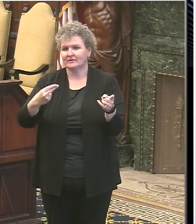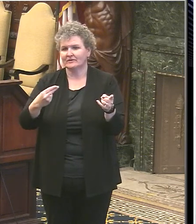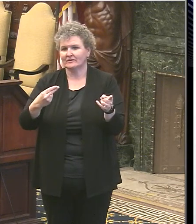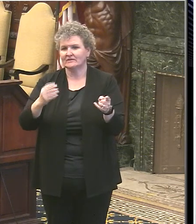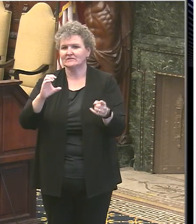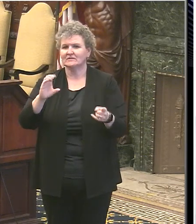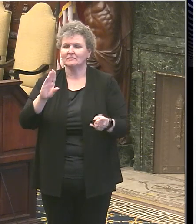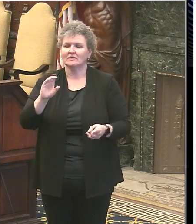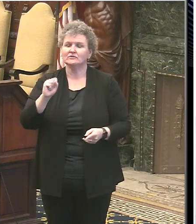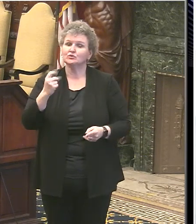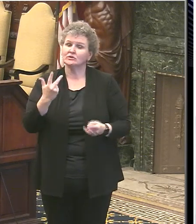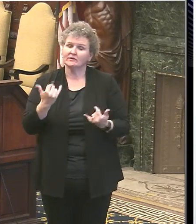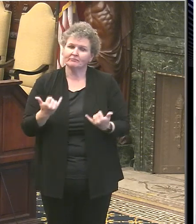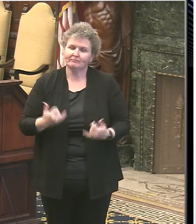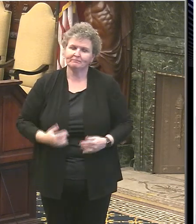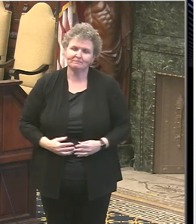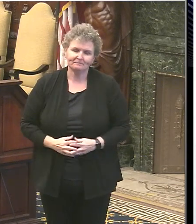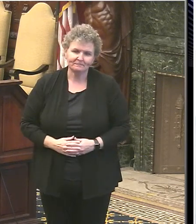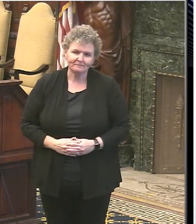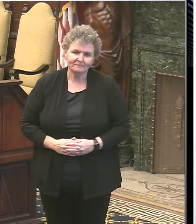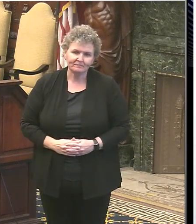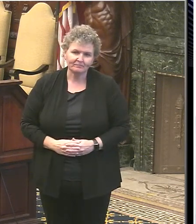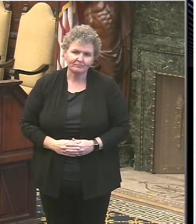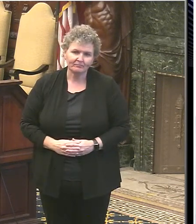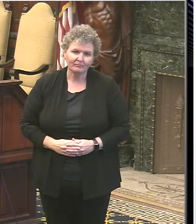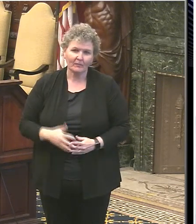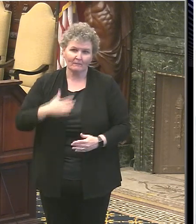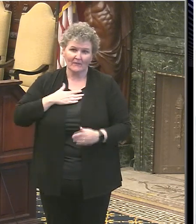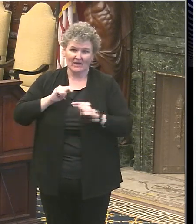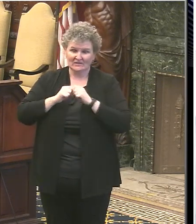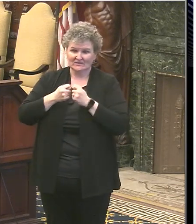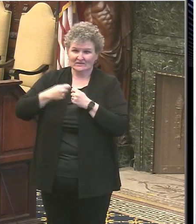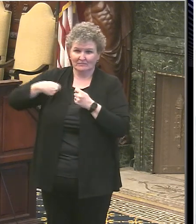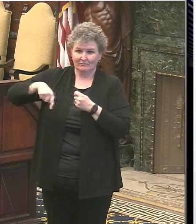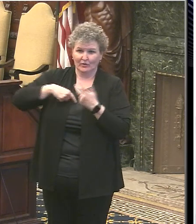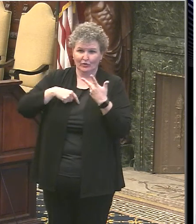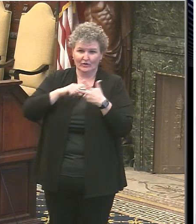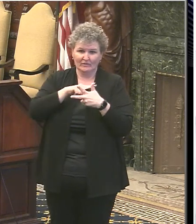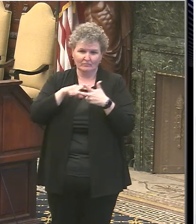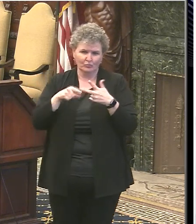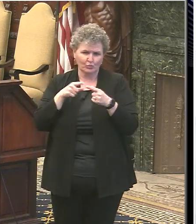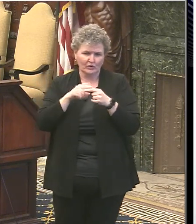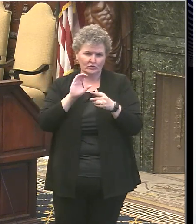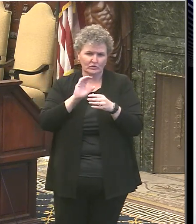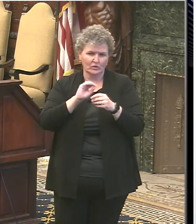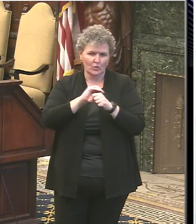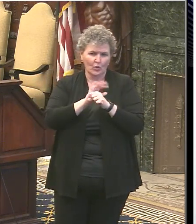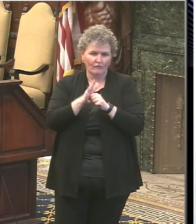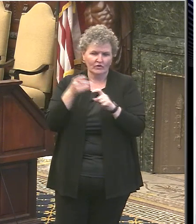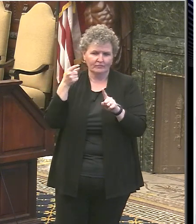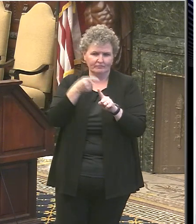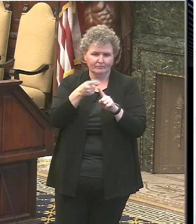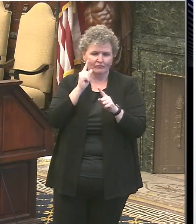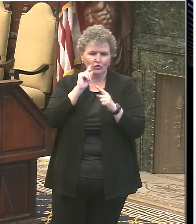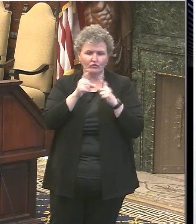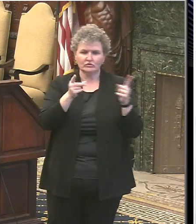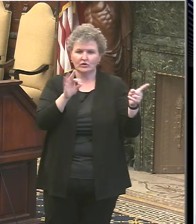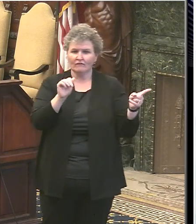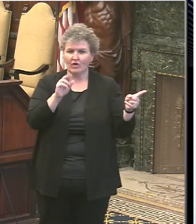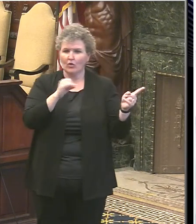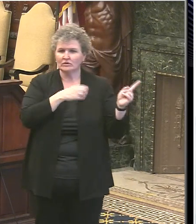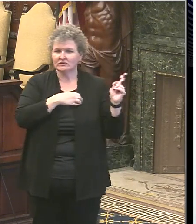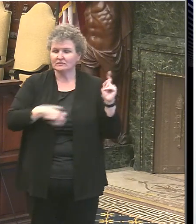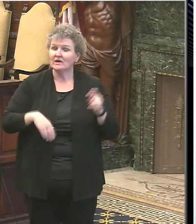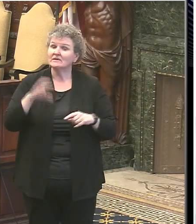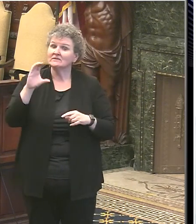Just three quick ones from our team. First is COVID related for Dr. Farley or the mayor. We've seen the CDC and